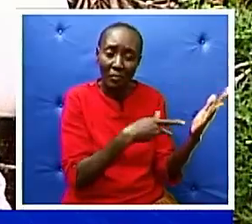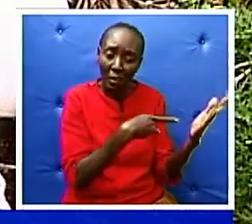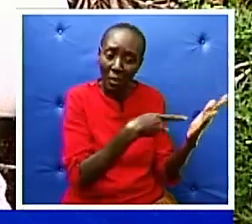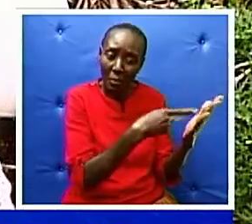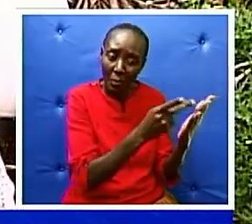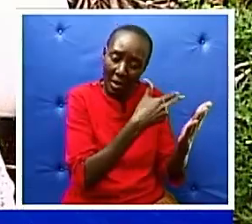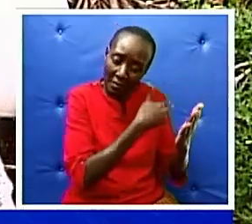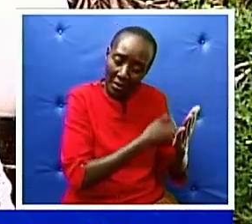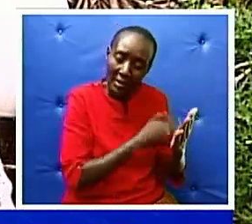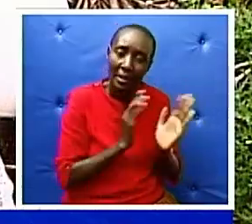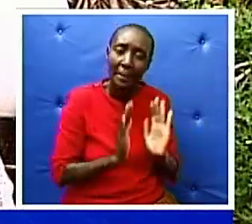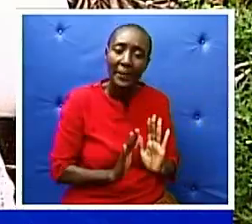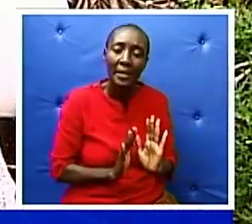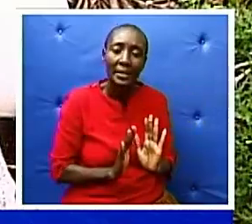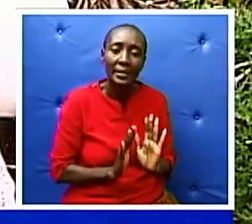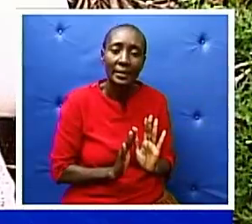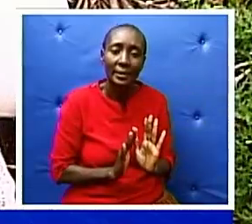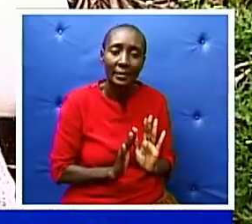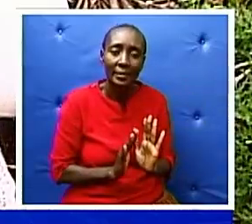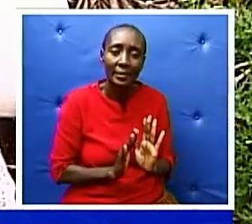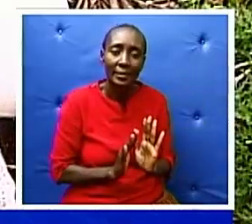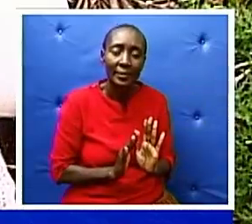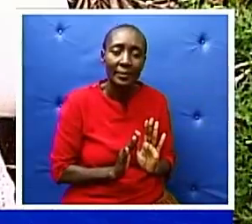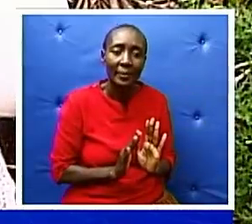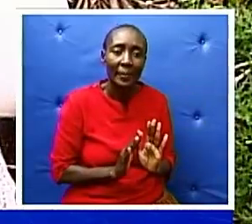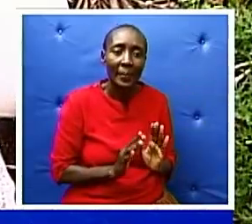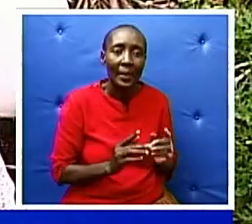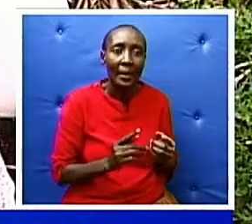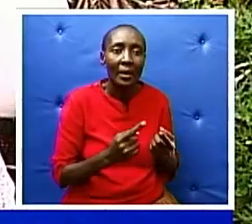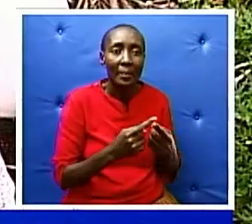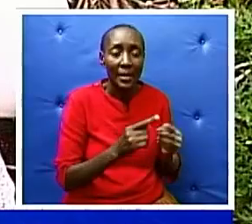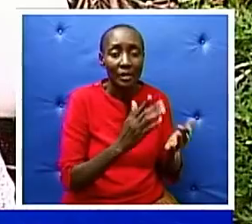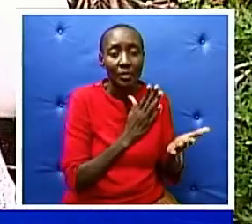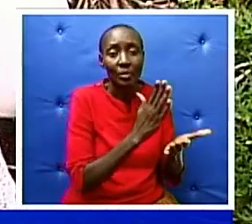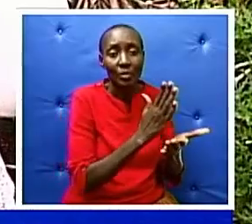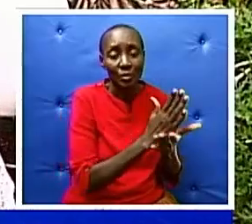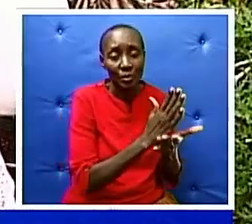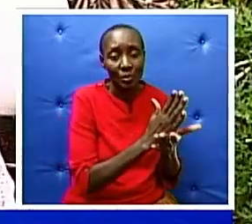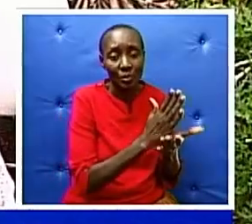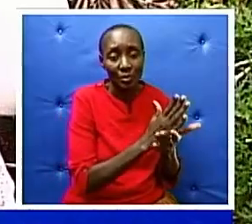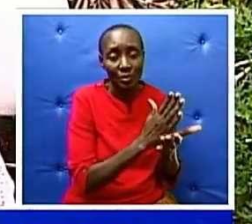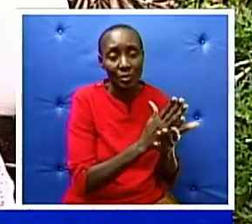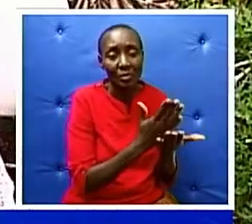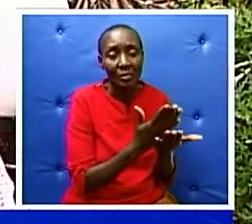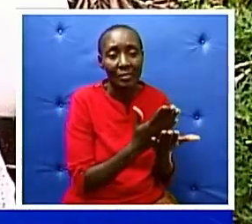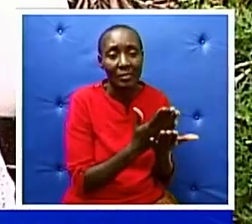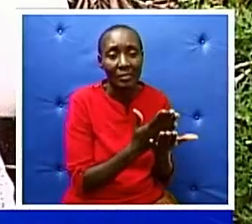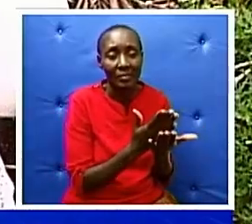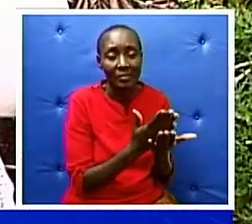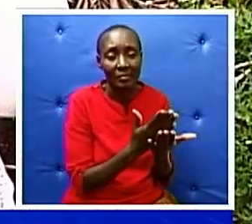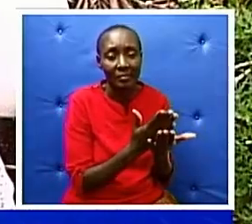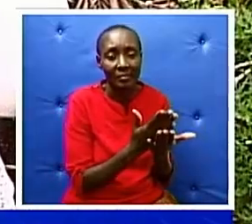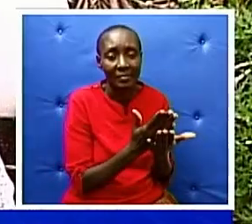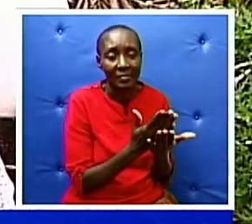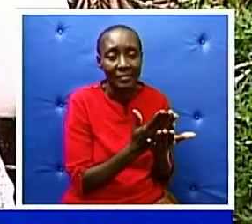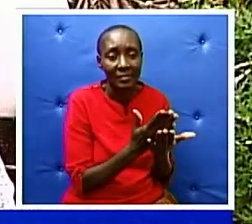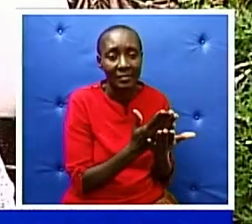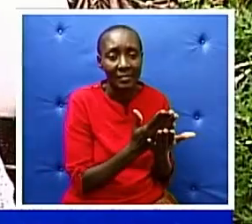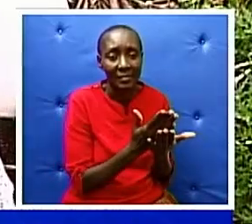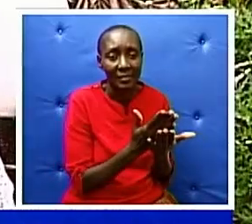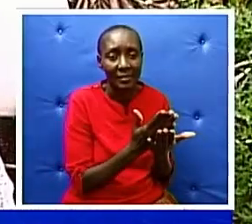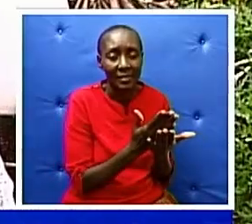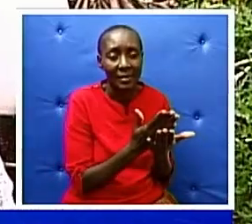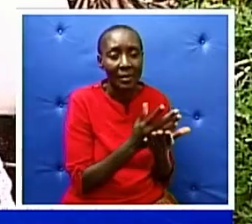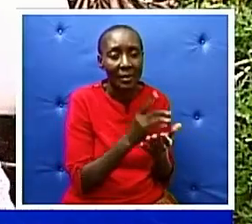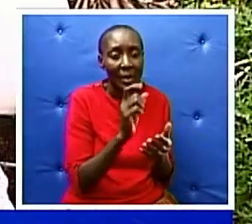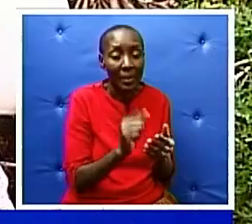your vaccine from wherever you are. But yeah, to a wide extent, there would be need to